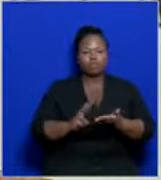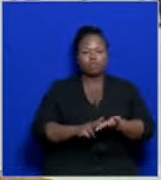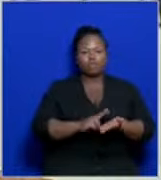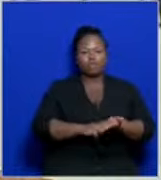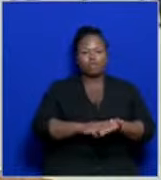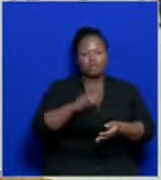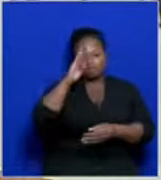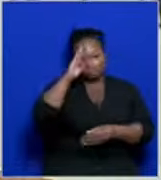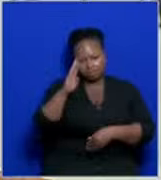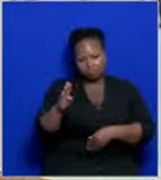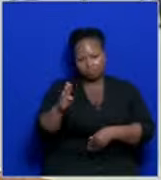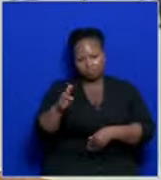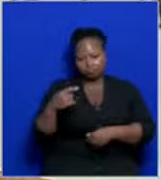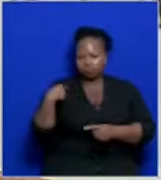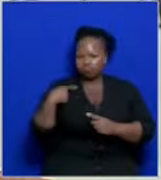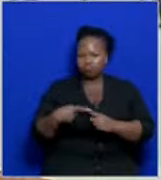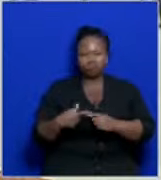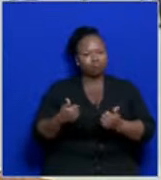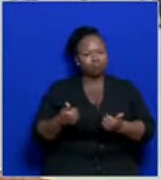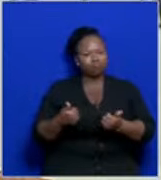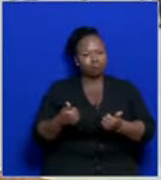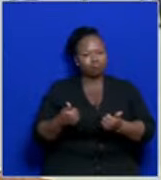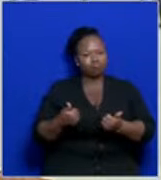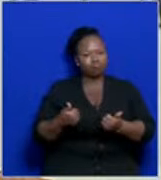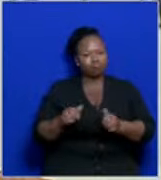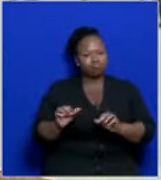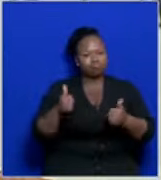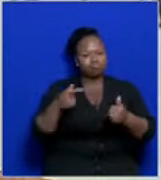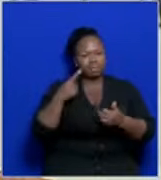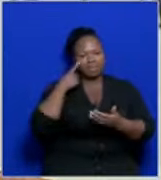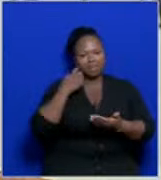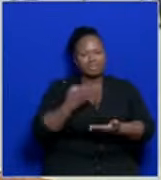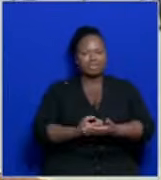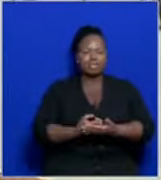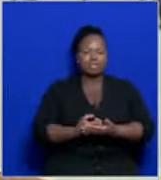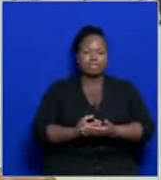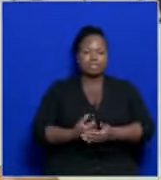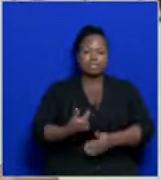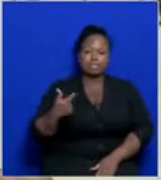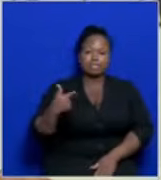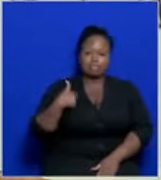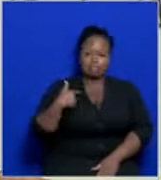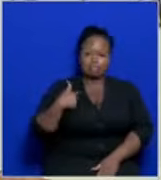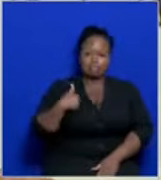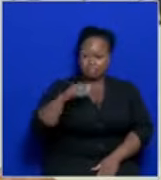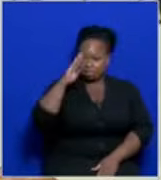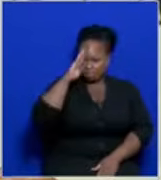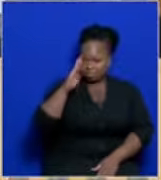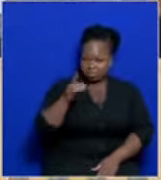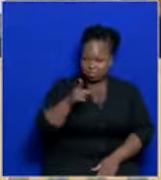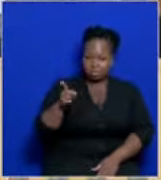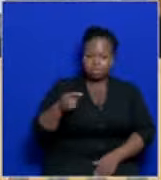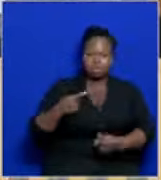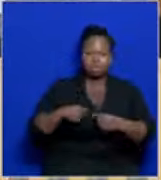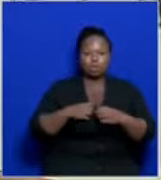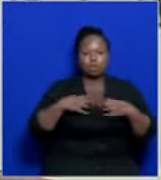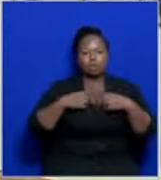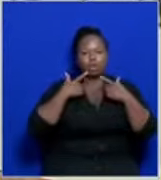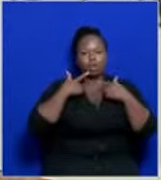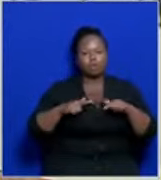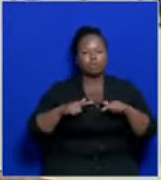good, brilliant testimony. It was me greeting him in our language. In Tsonga, Avshin